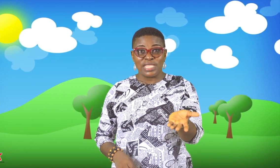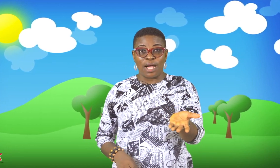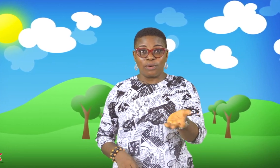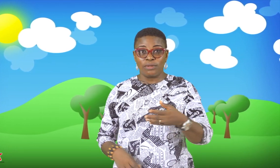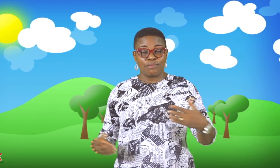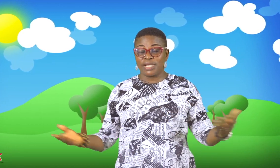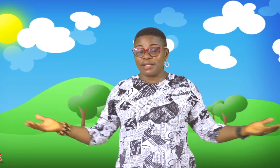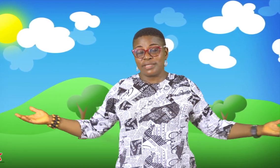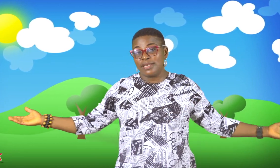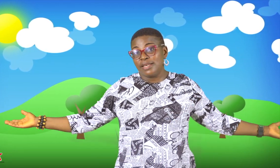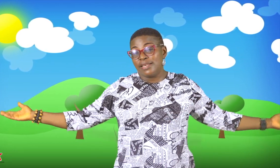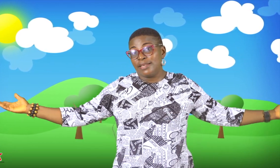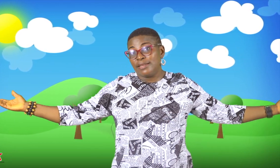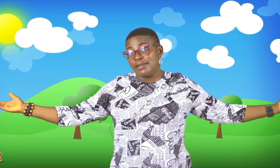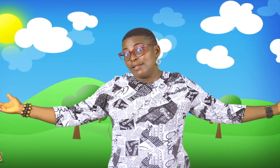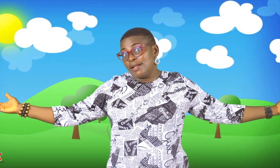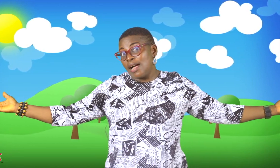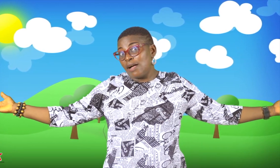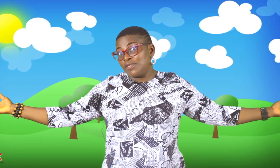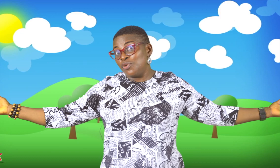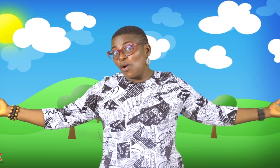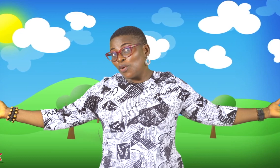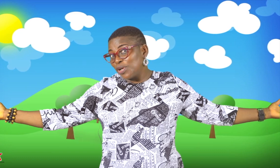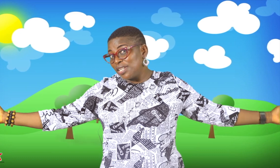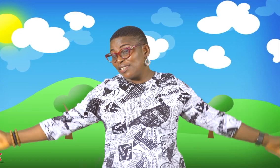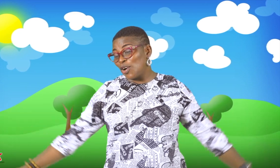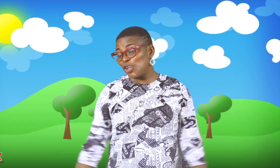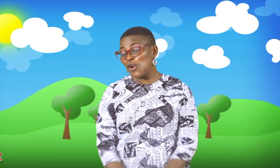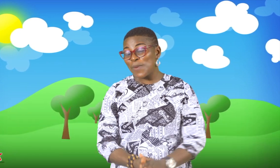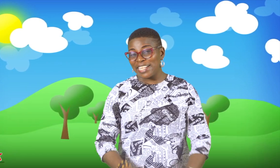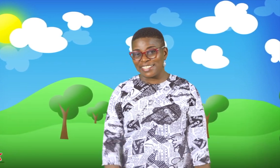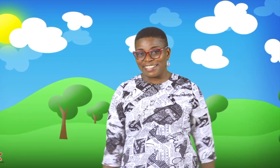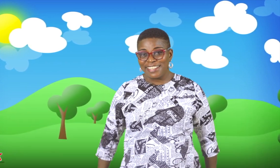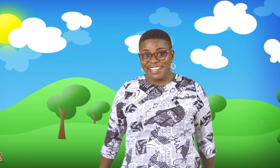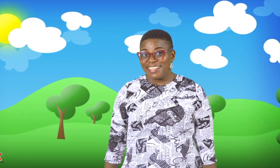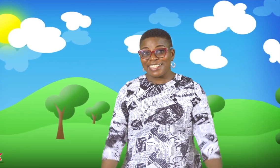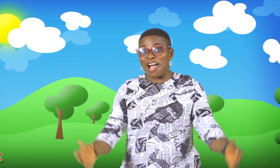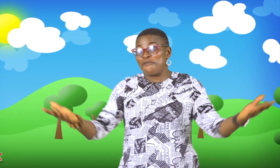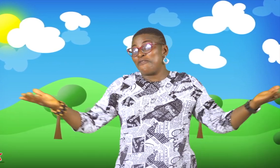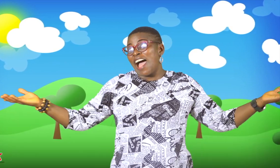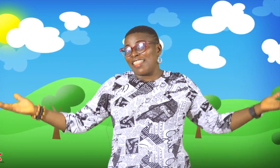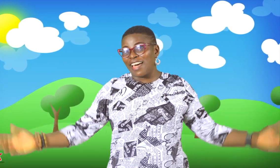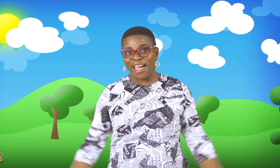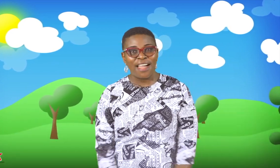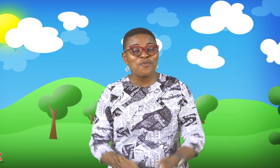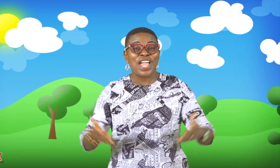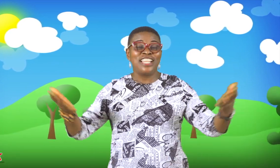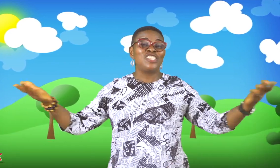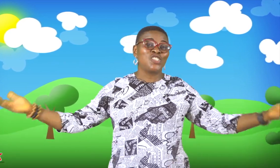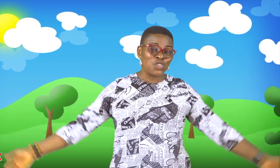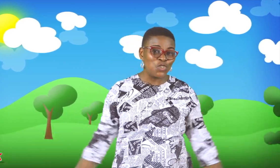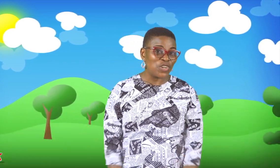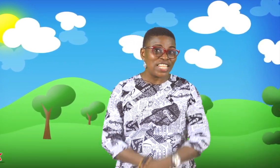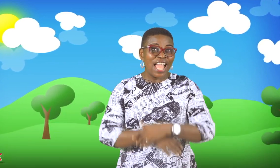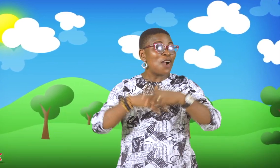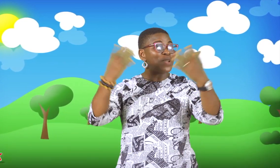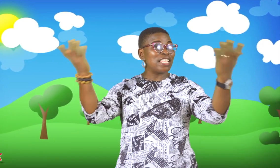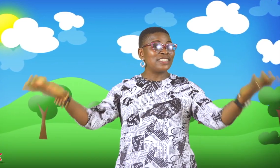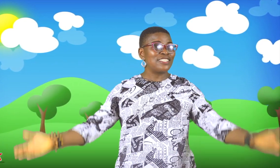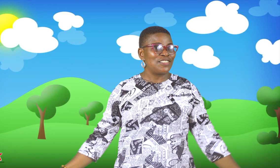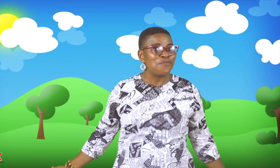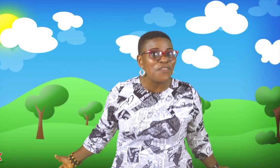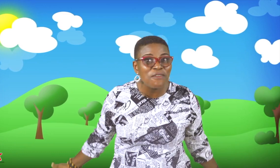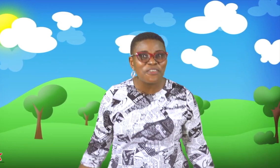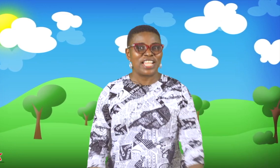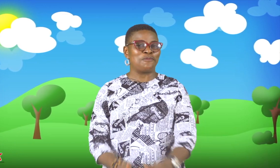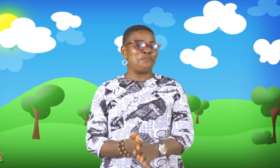let you down because, after all, he's God Almighty. He's our Father. We are his children. And we are